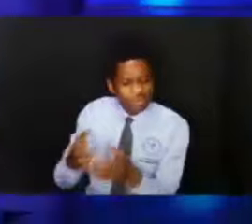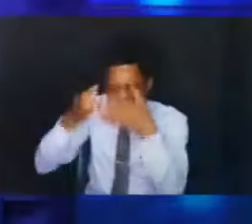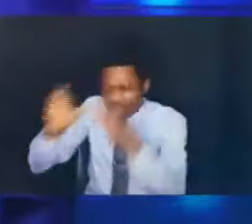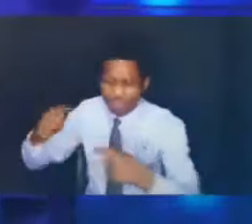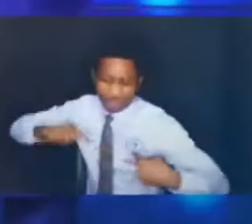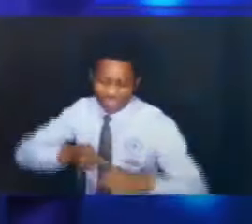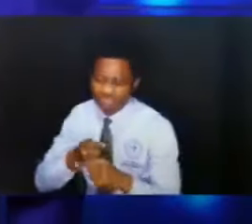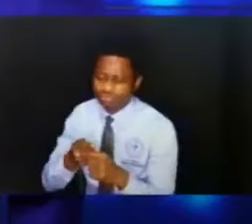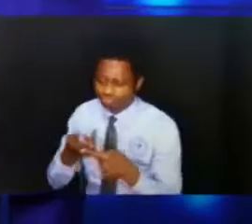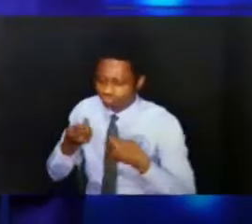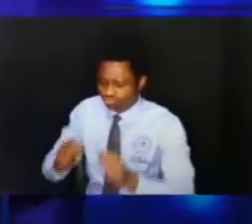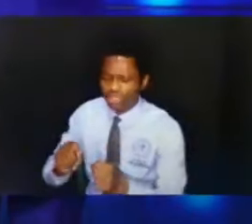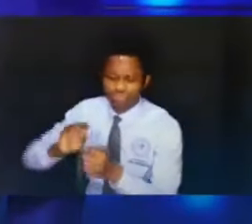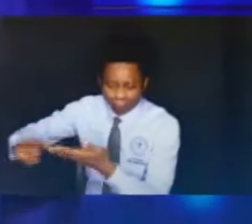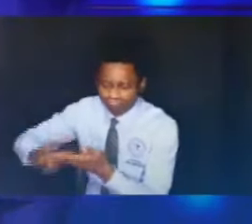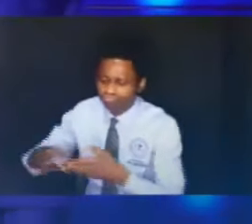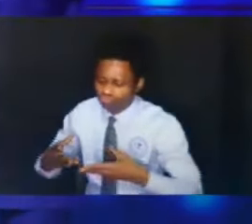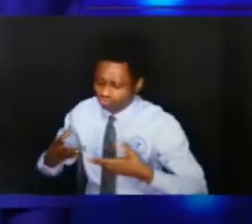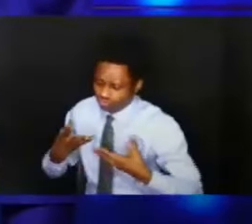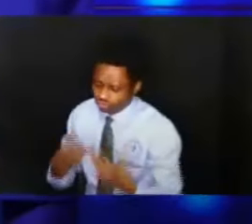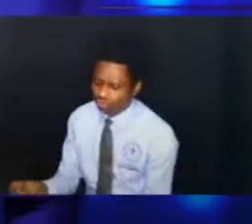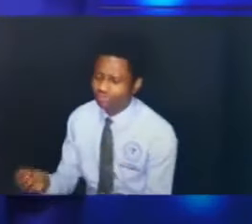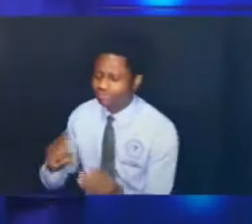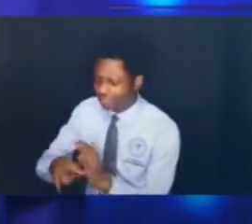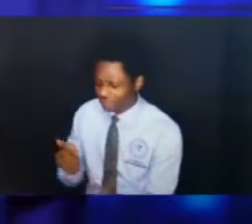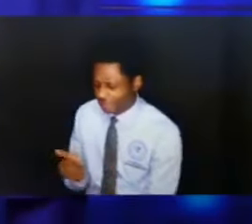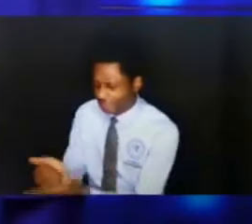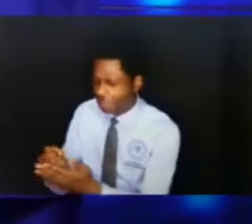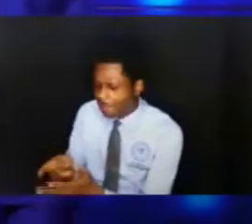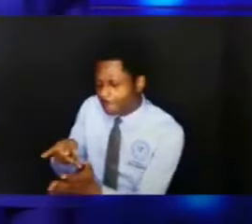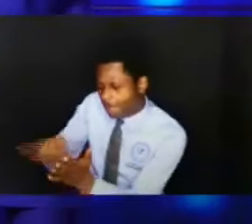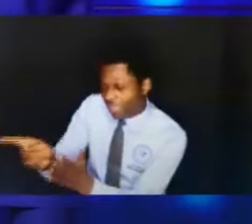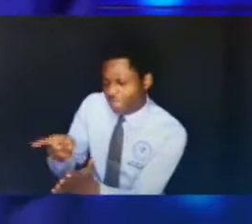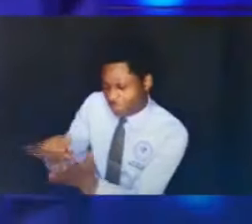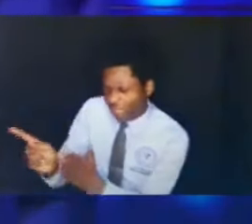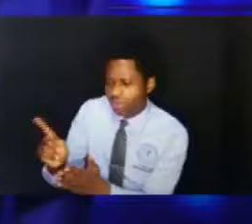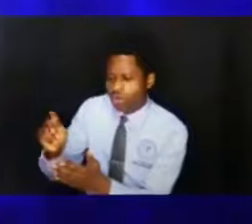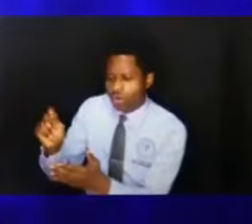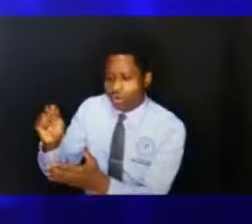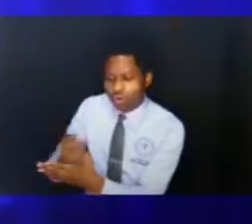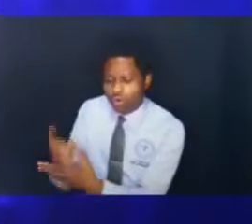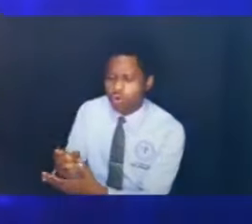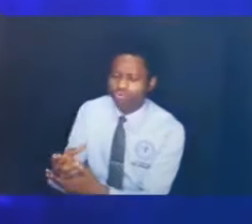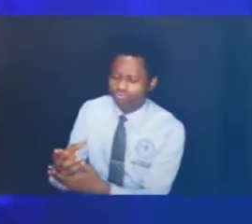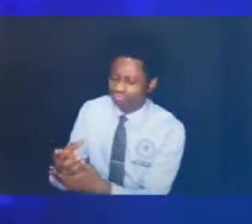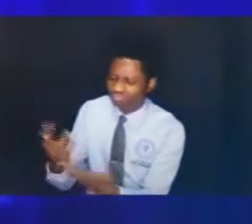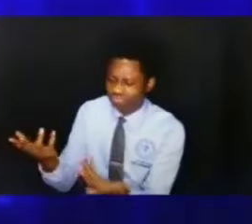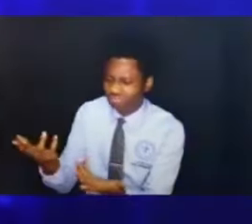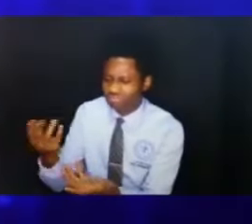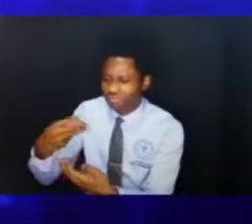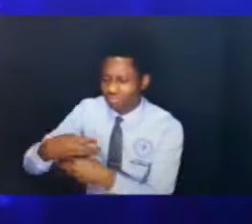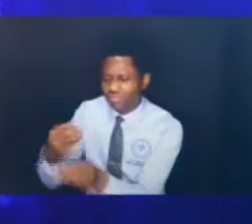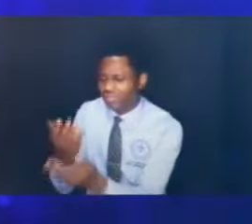bi awase no ana se one fan 2 years no obemom modin se obetue aka ana odi betue. Yeah, so when we talk about